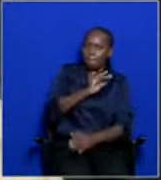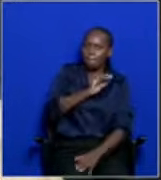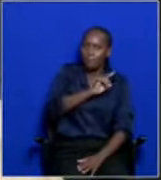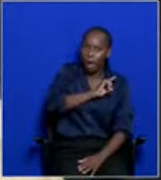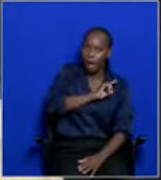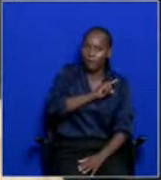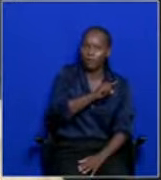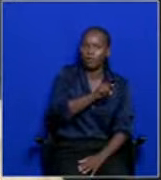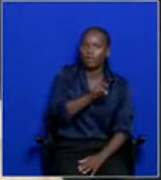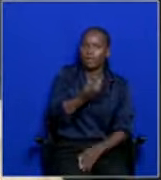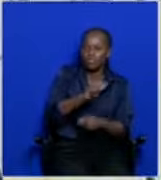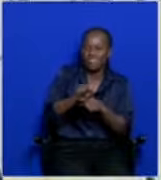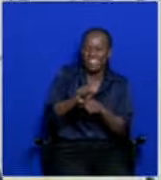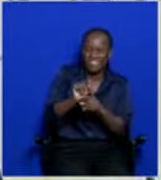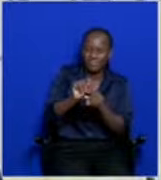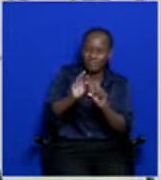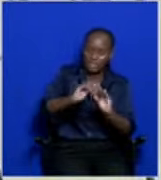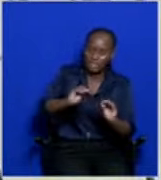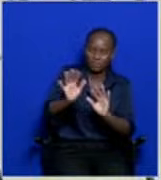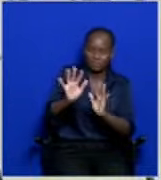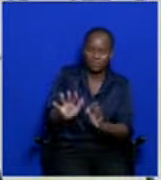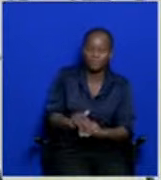discussion or education, if you like,